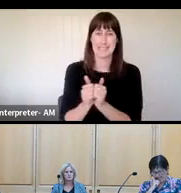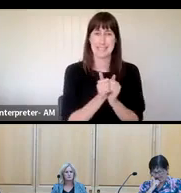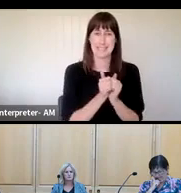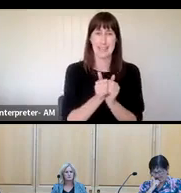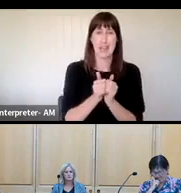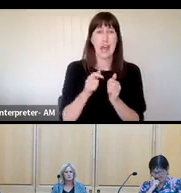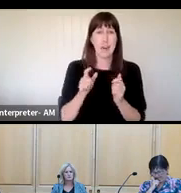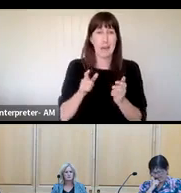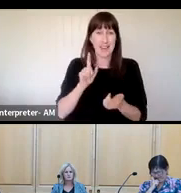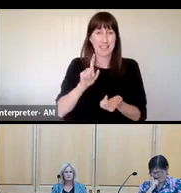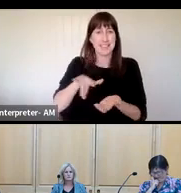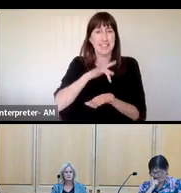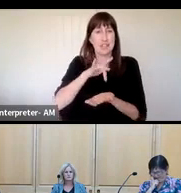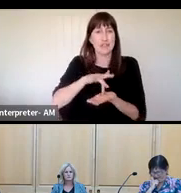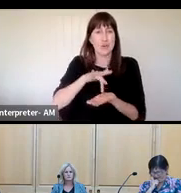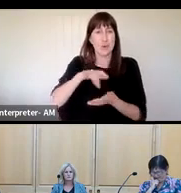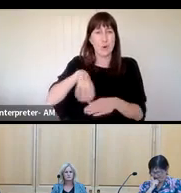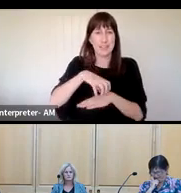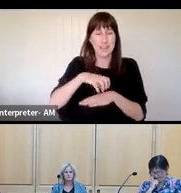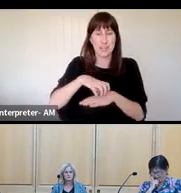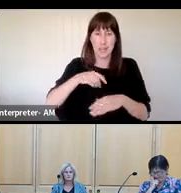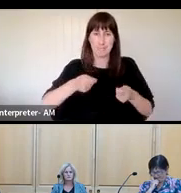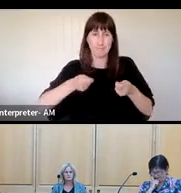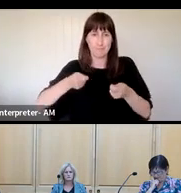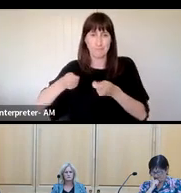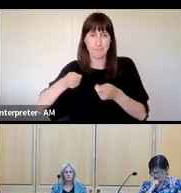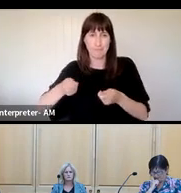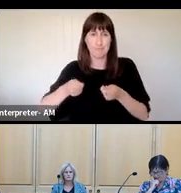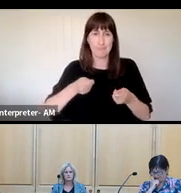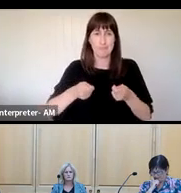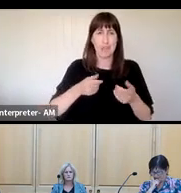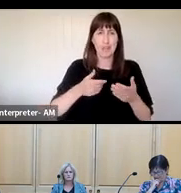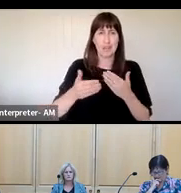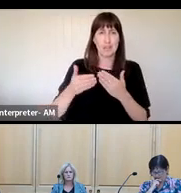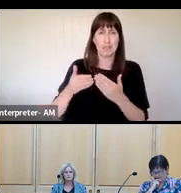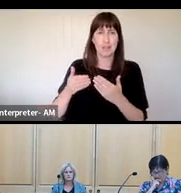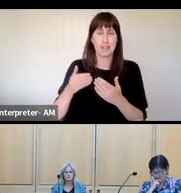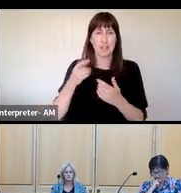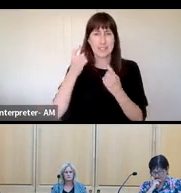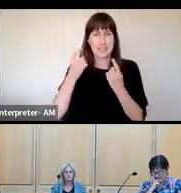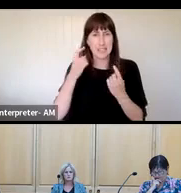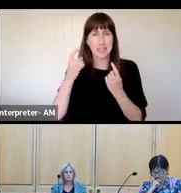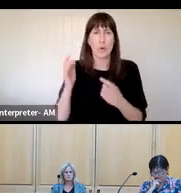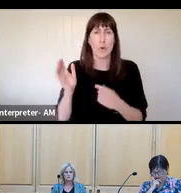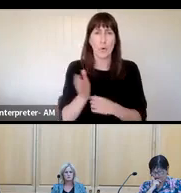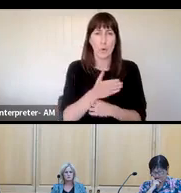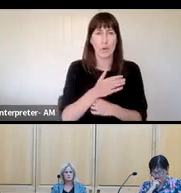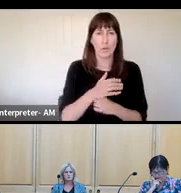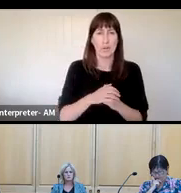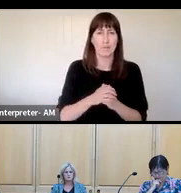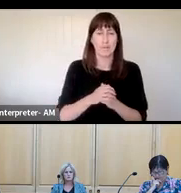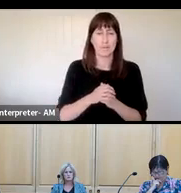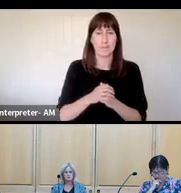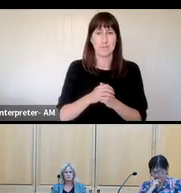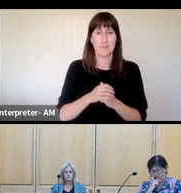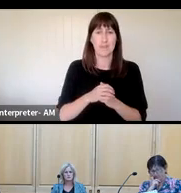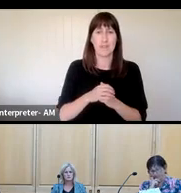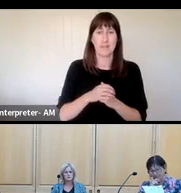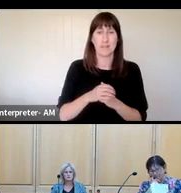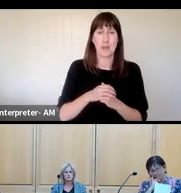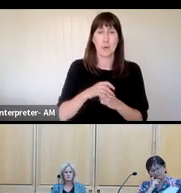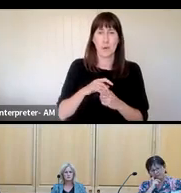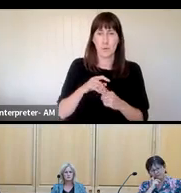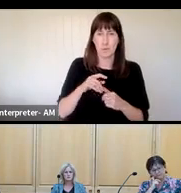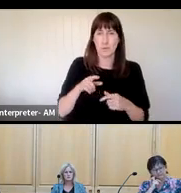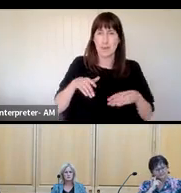that coordinates all the various regulatory and decision-making organisations that will exist within the accessibility